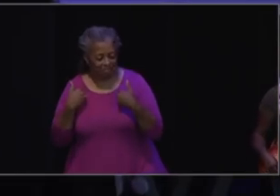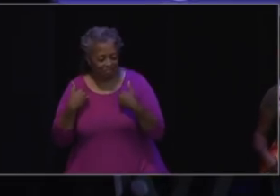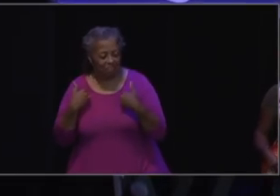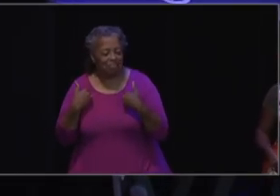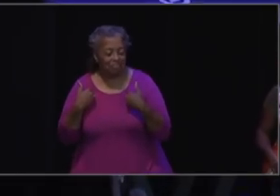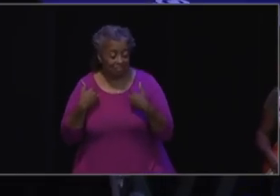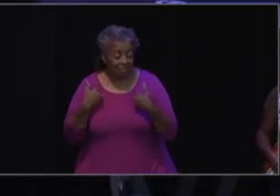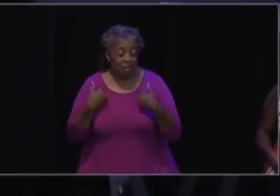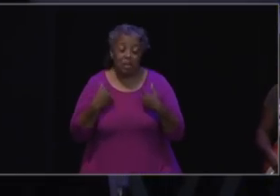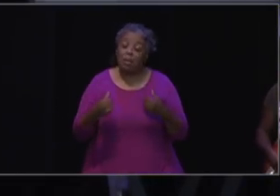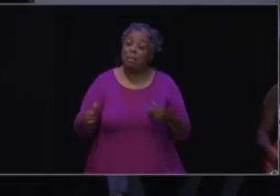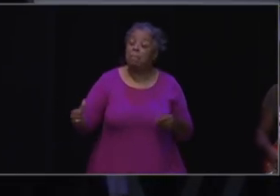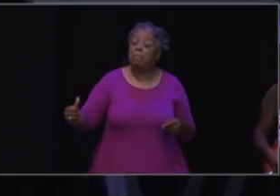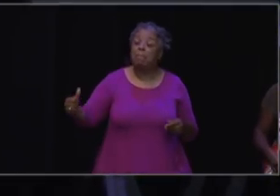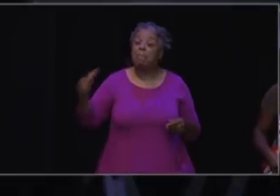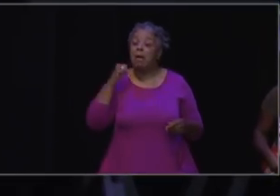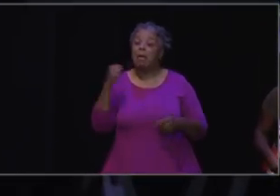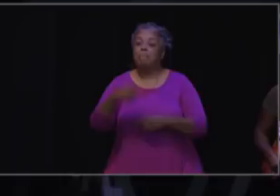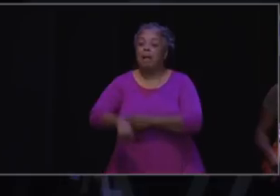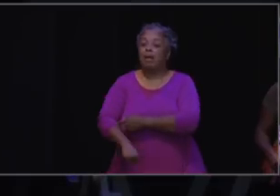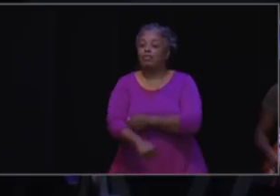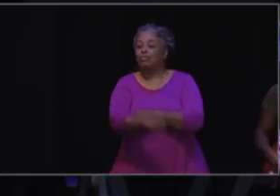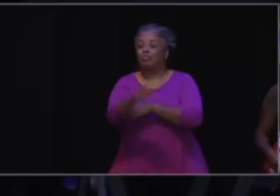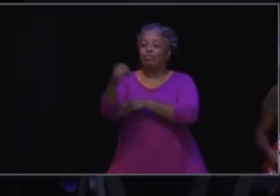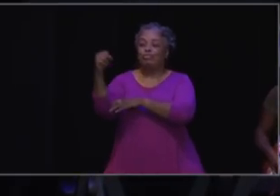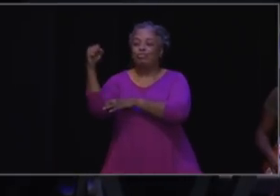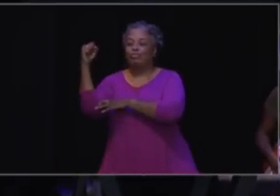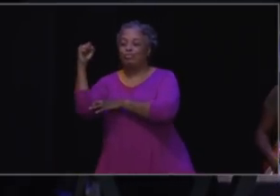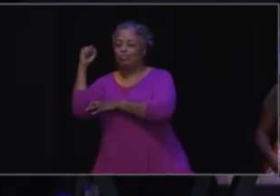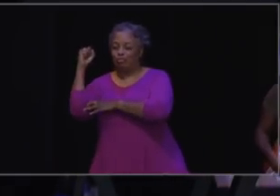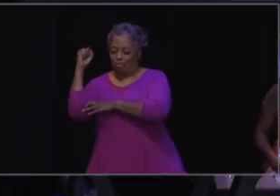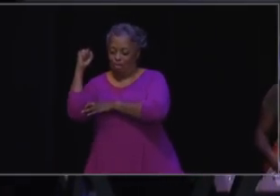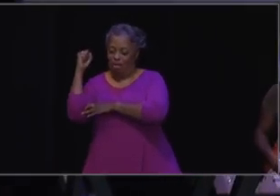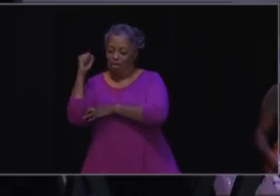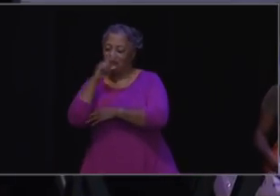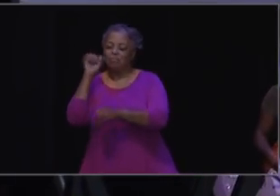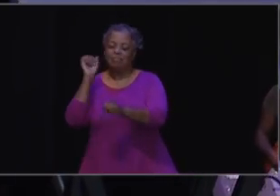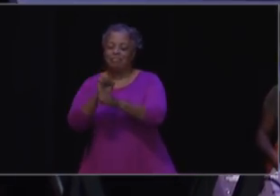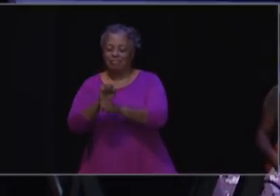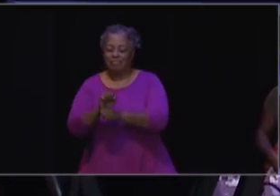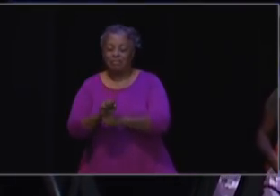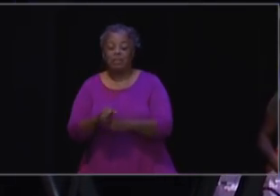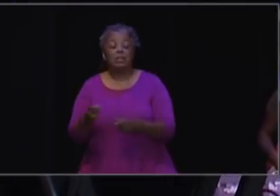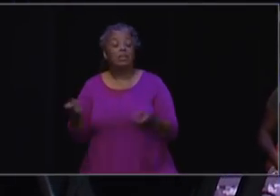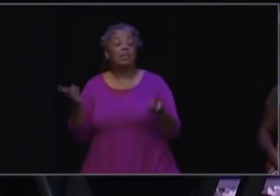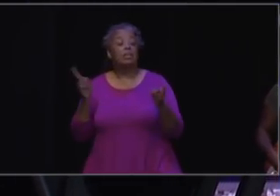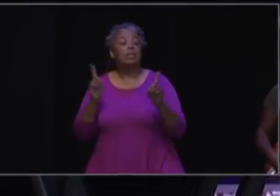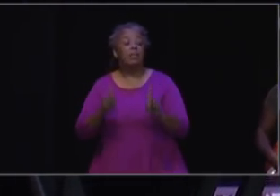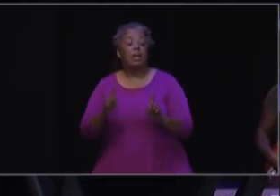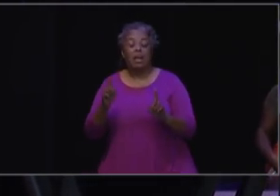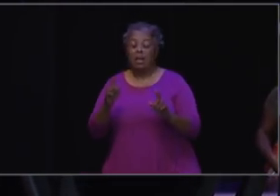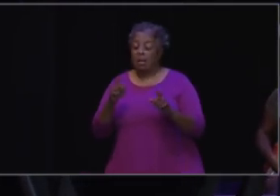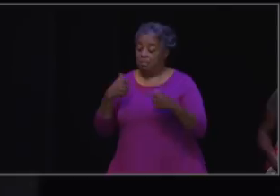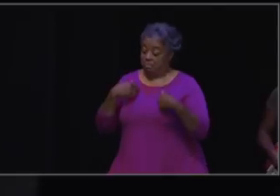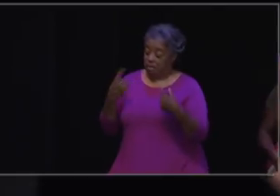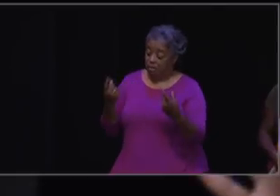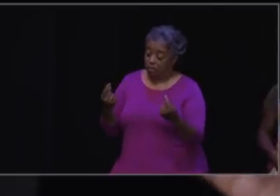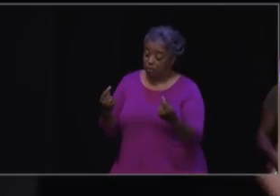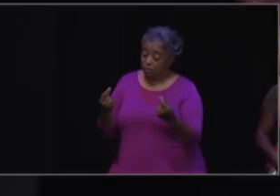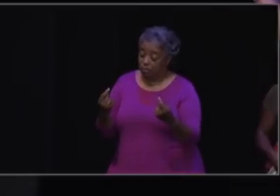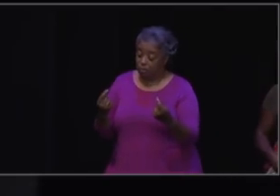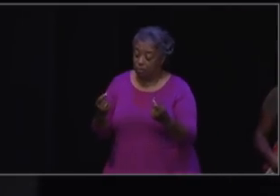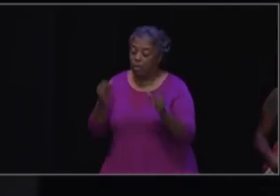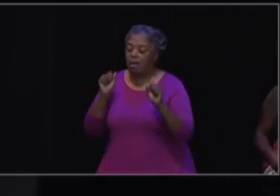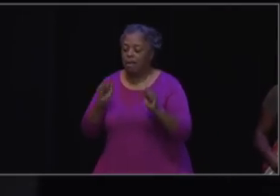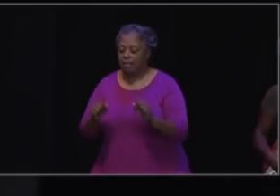My back is strong. Strong enough to